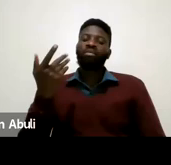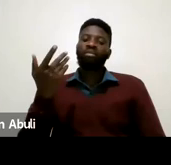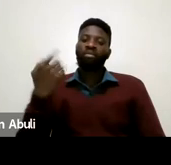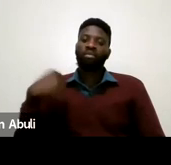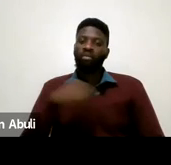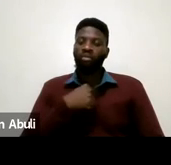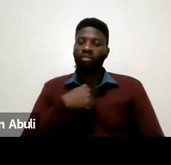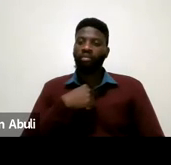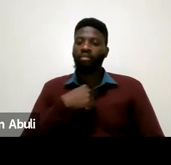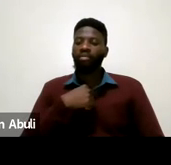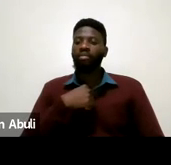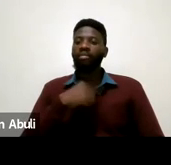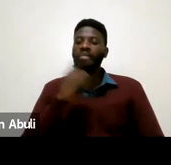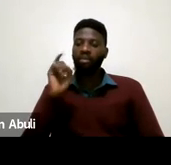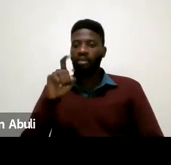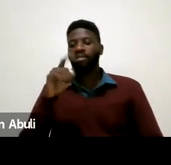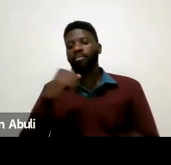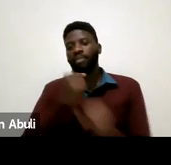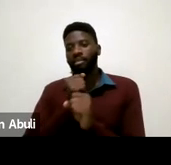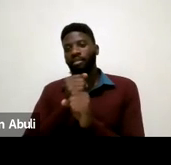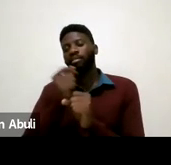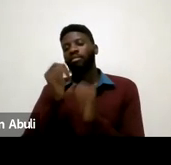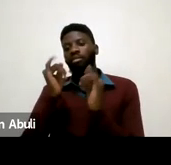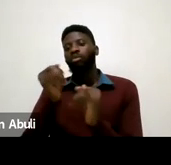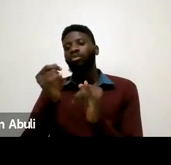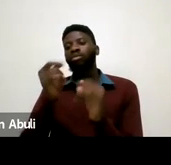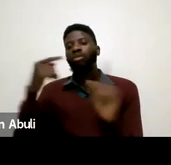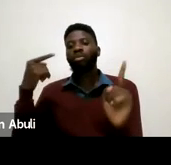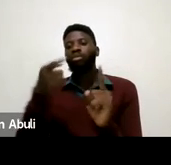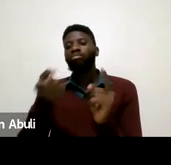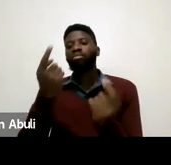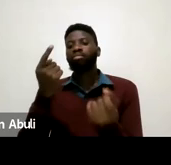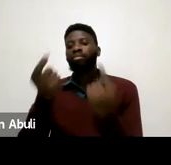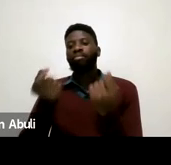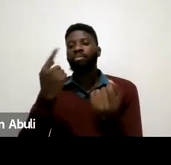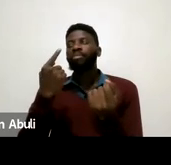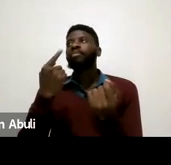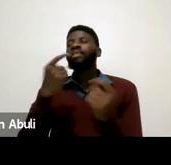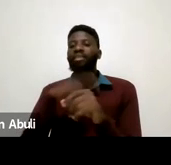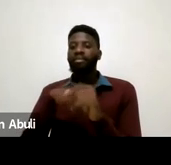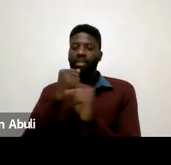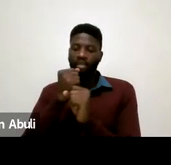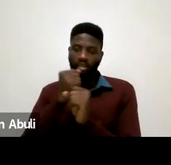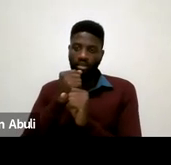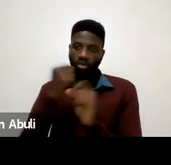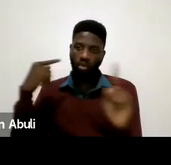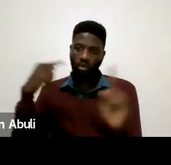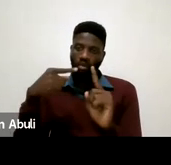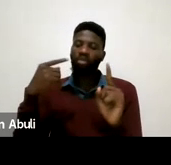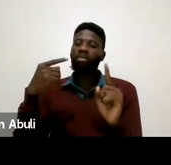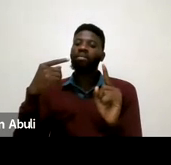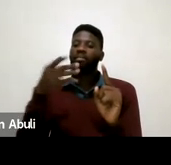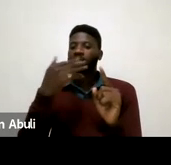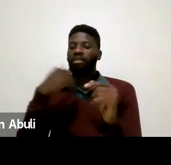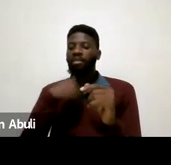lays out a little bit on setting another one. So even when you're setting the goals, just have like a